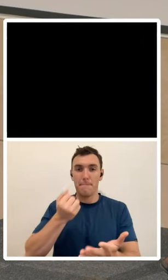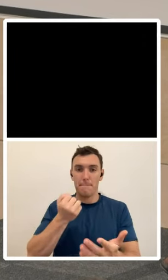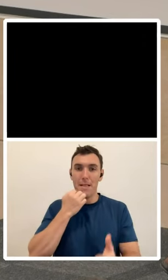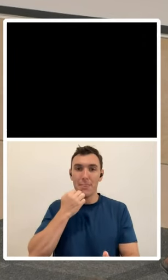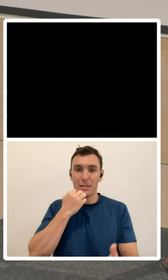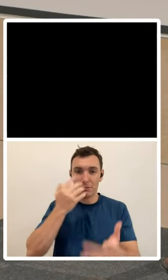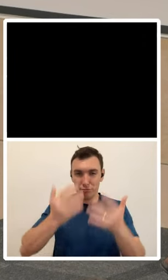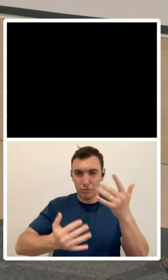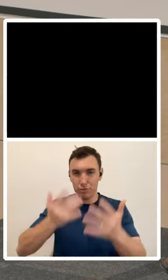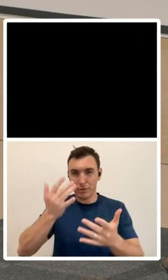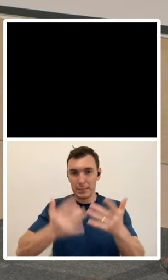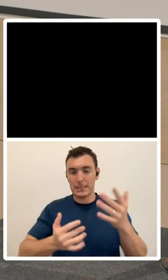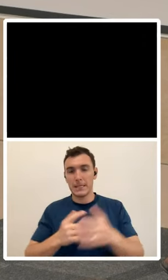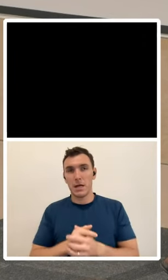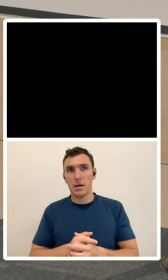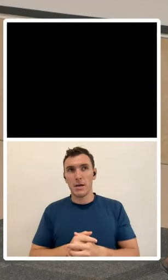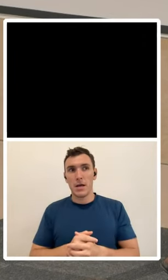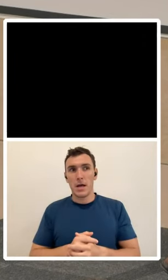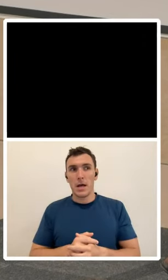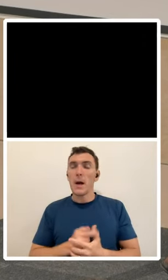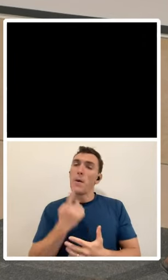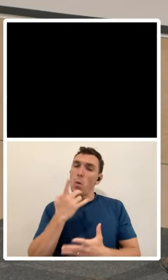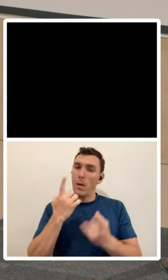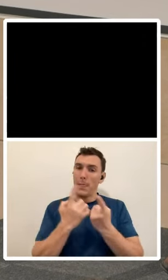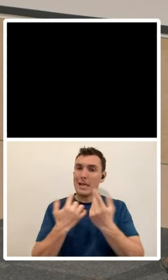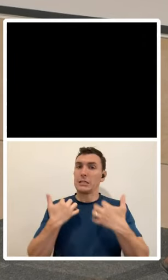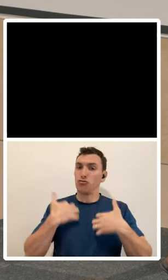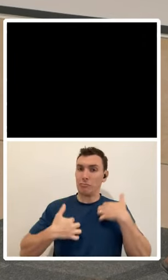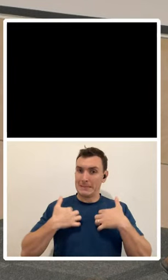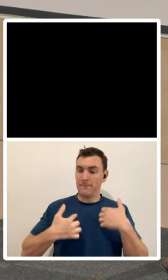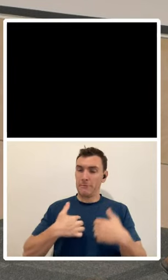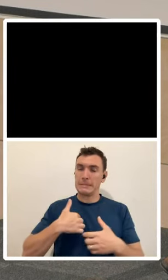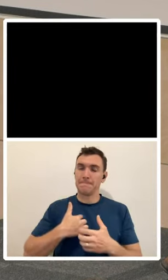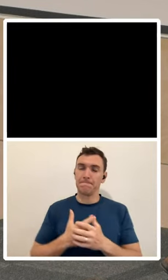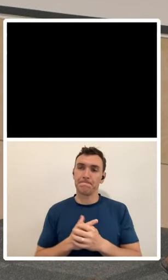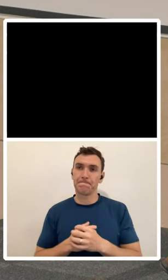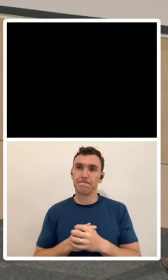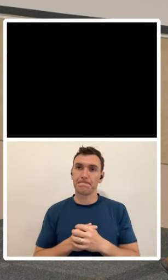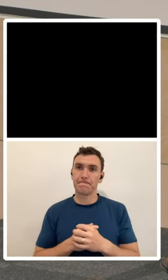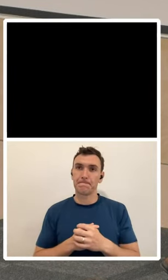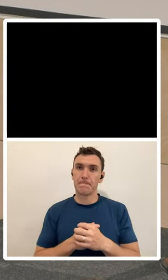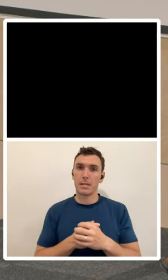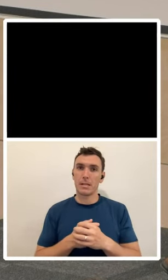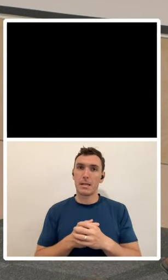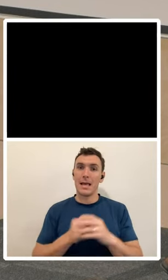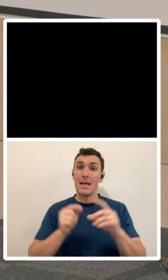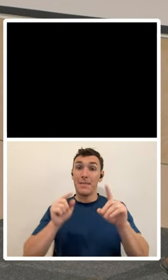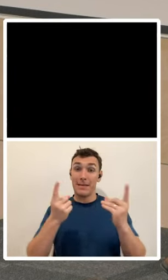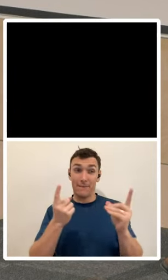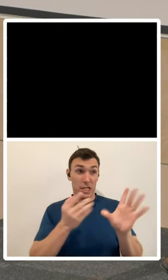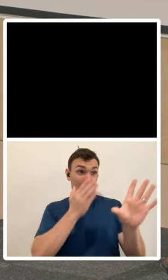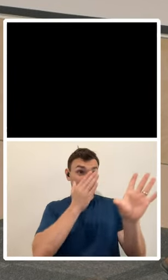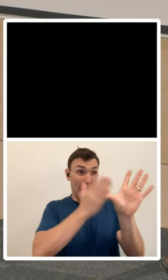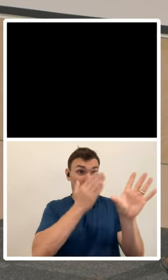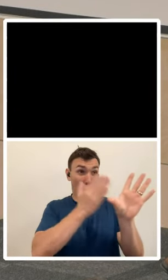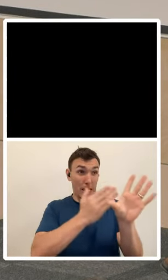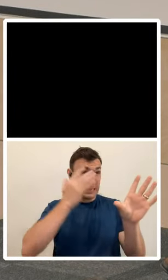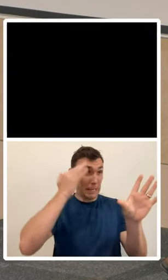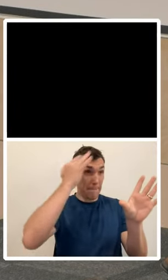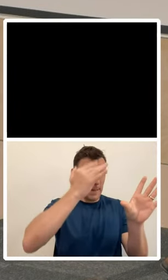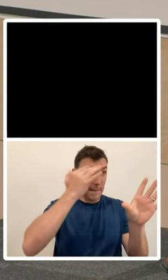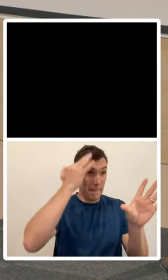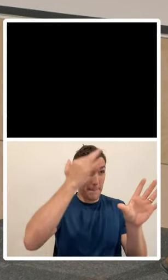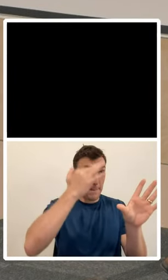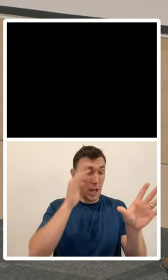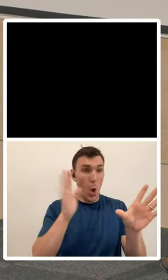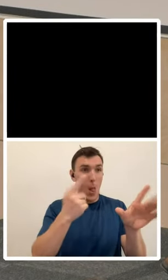really interesting is there's the difference between the psychology of the maths professors and the econ professors. Like, if you ask a maths